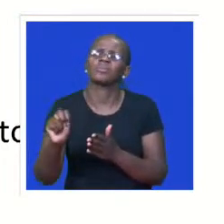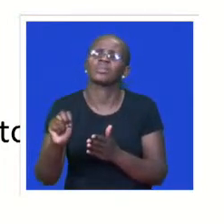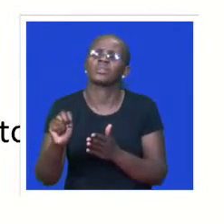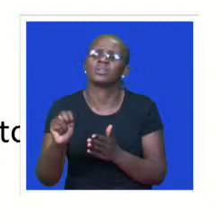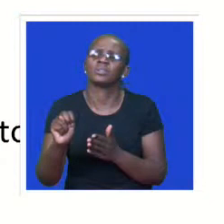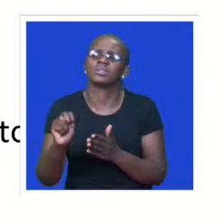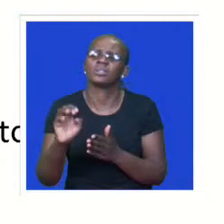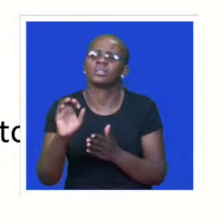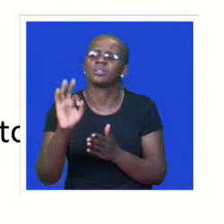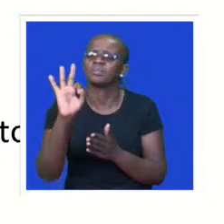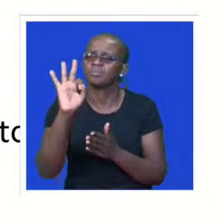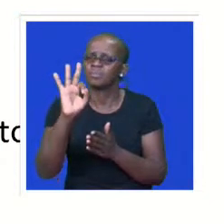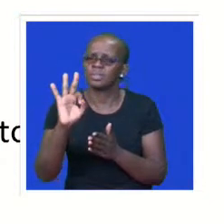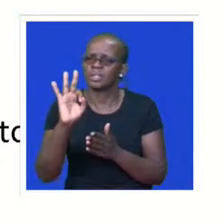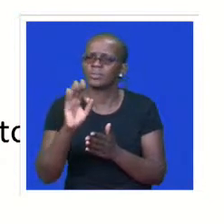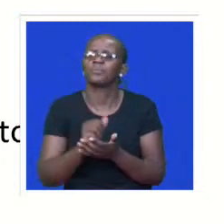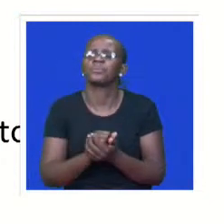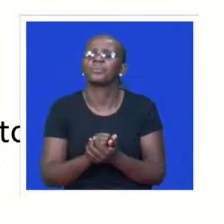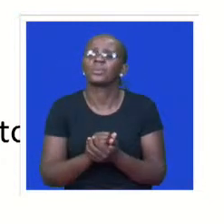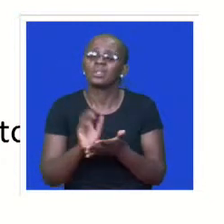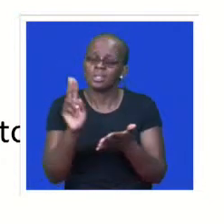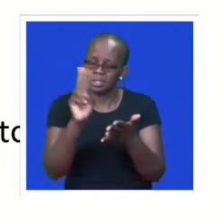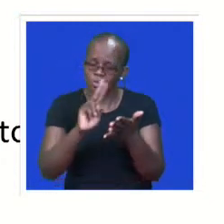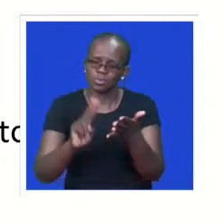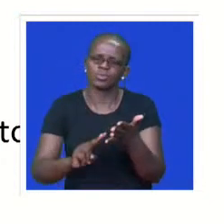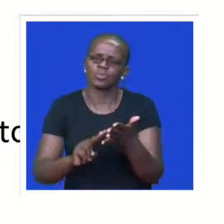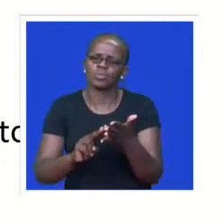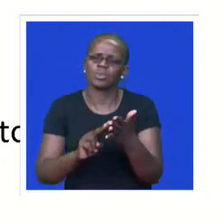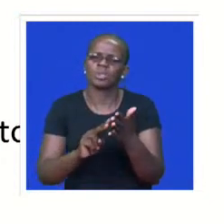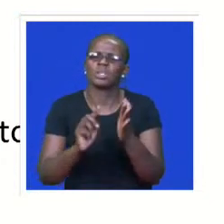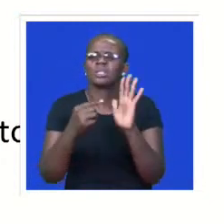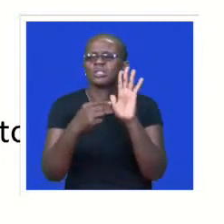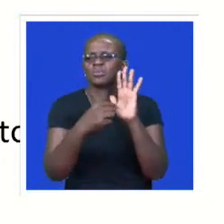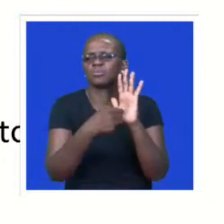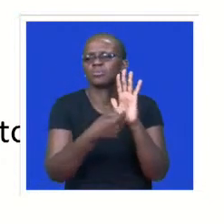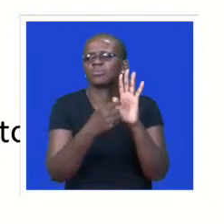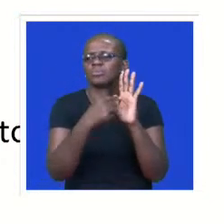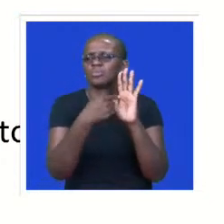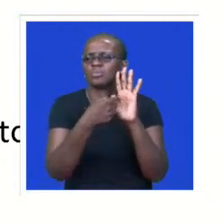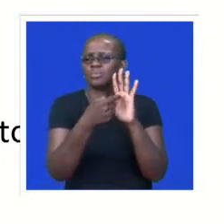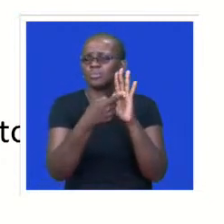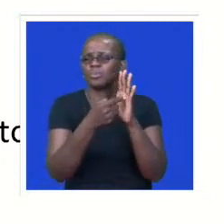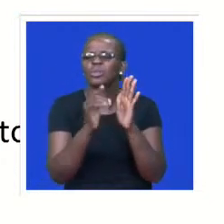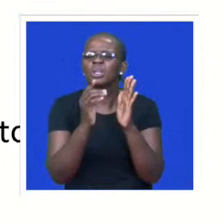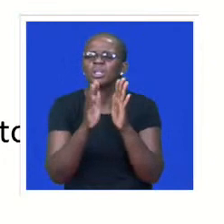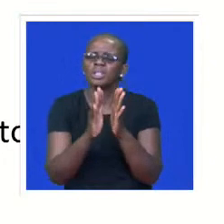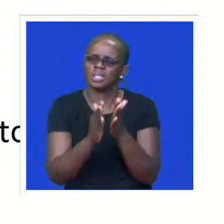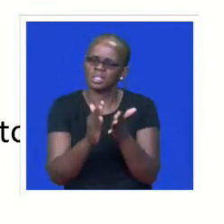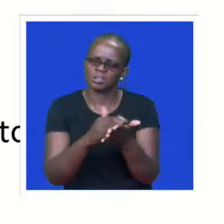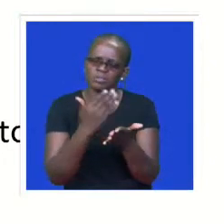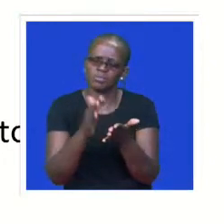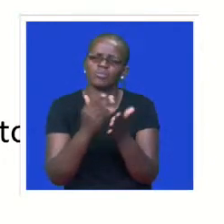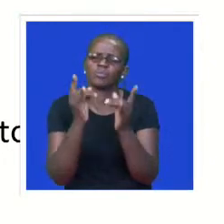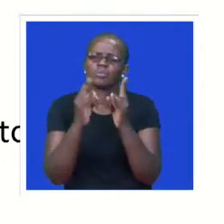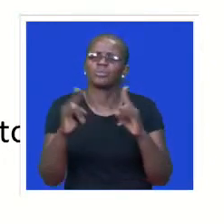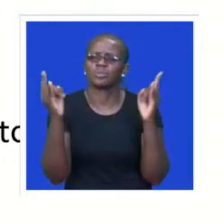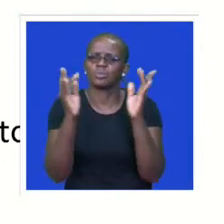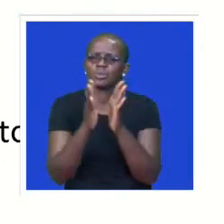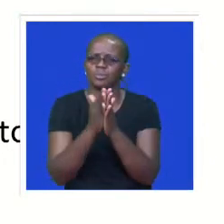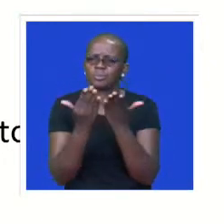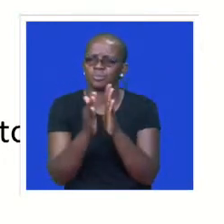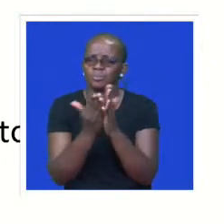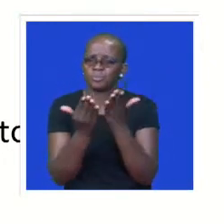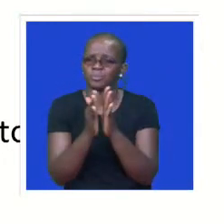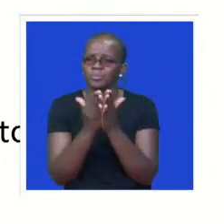story here is in point form, dear Lena. So open your RSV and let us read the story together. So it